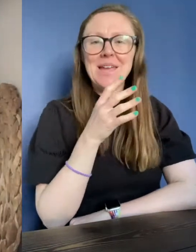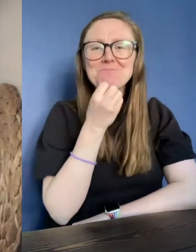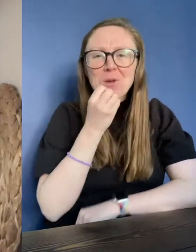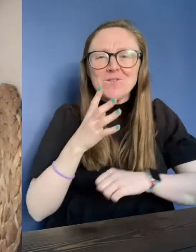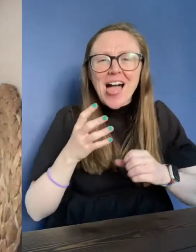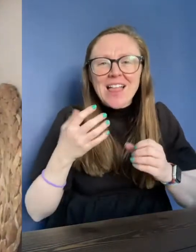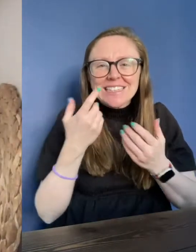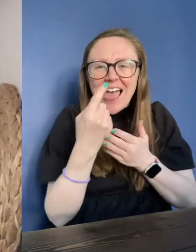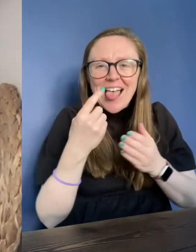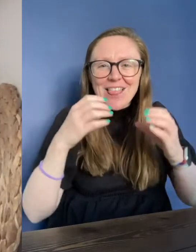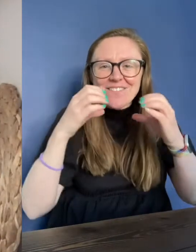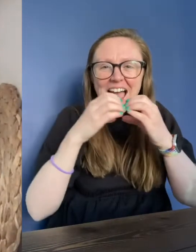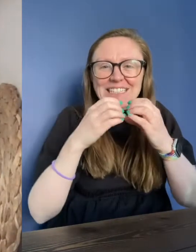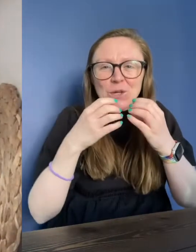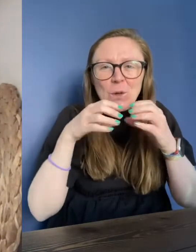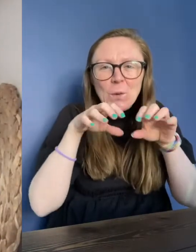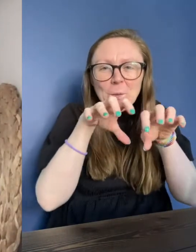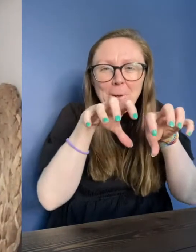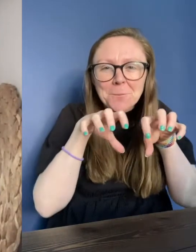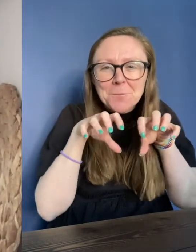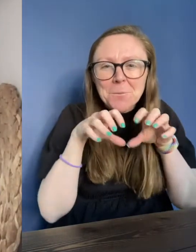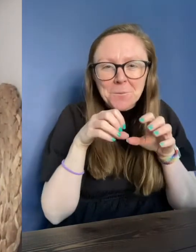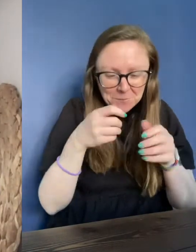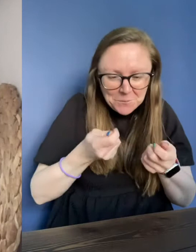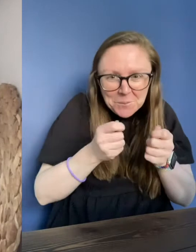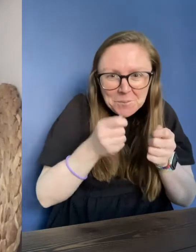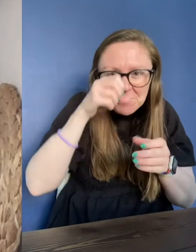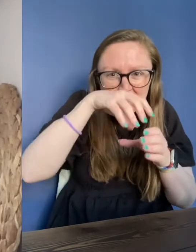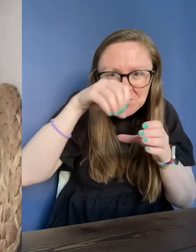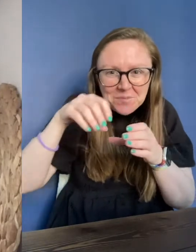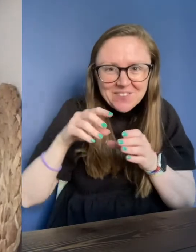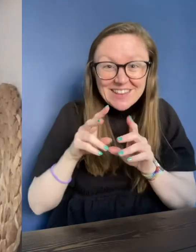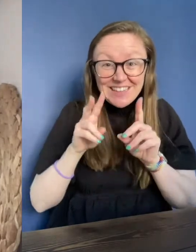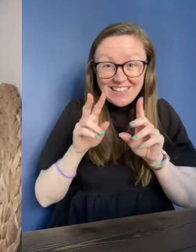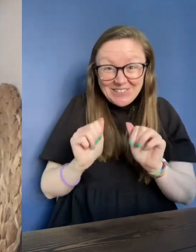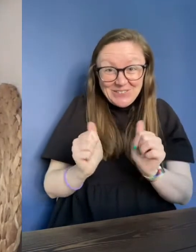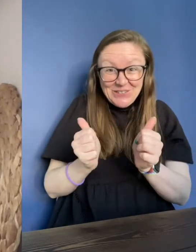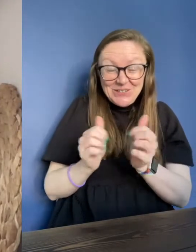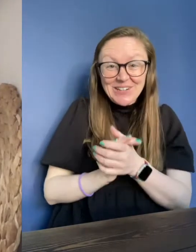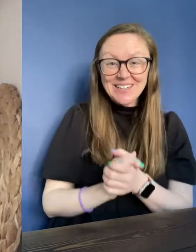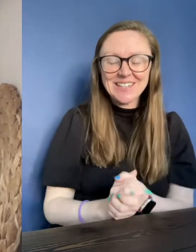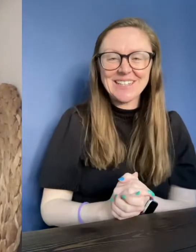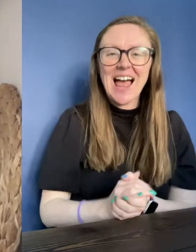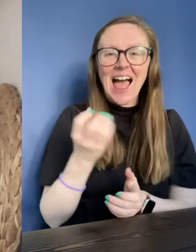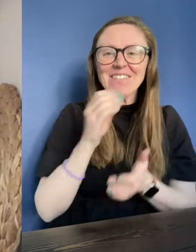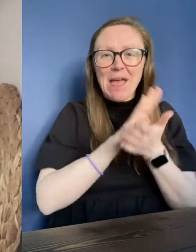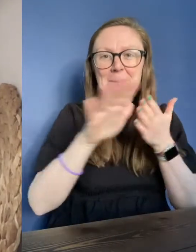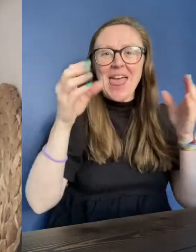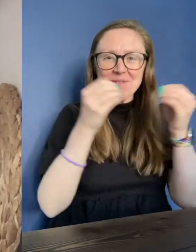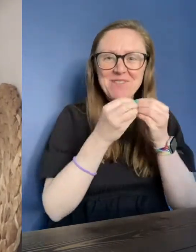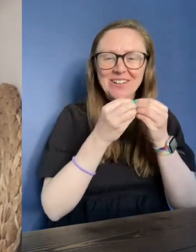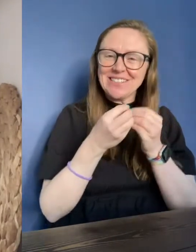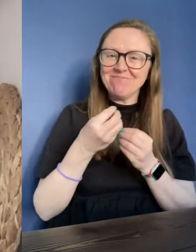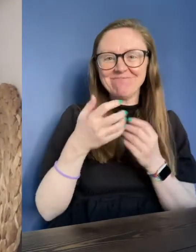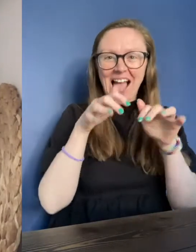ice cubes. We'll pop some of those in our glass. So we've got Himalayan balsam